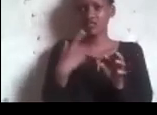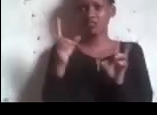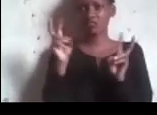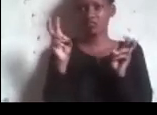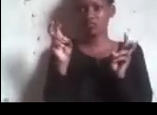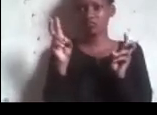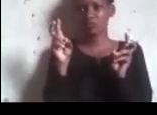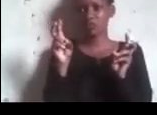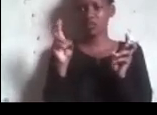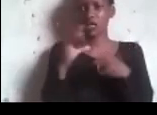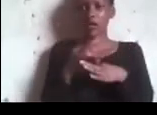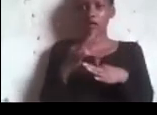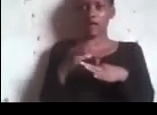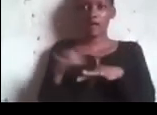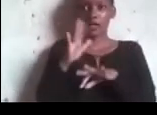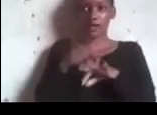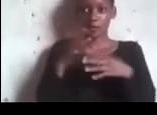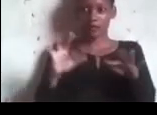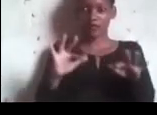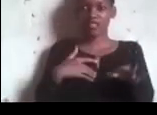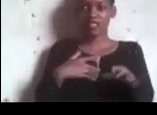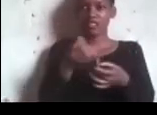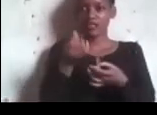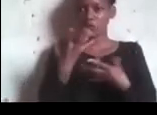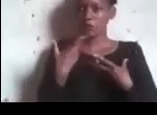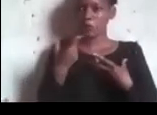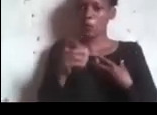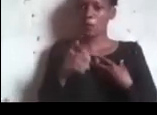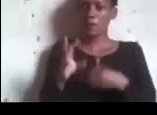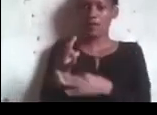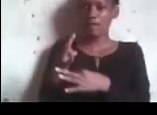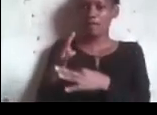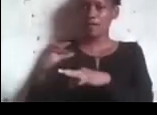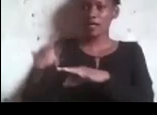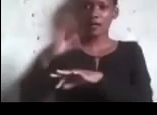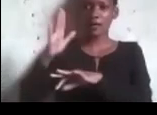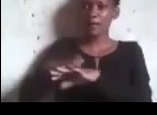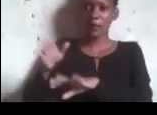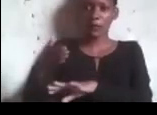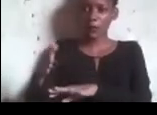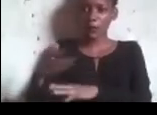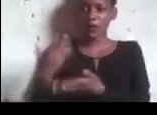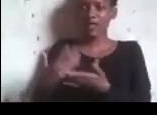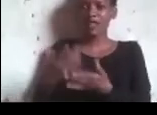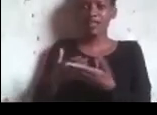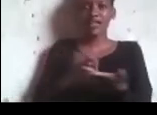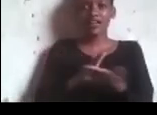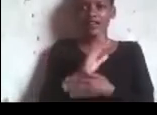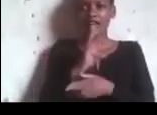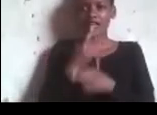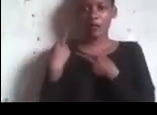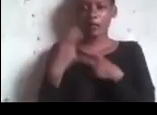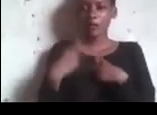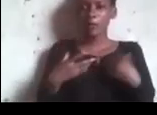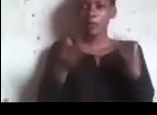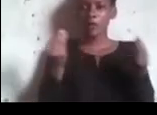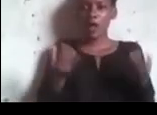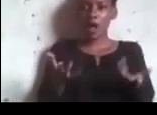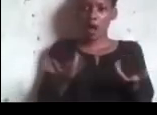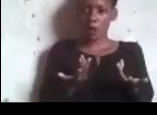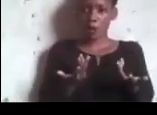tells us when can an unmarried father obtain parental rights and responsibilities towards their children. So in terms